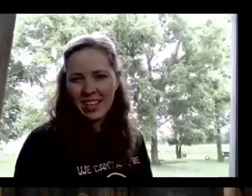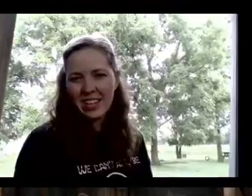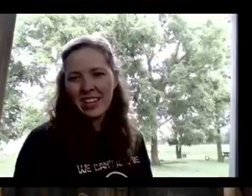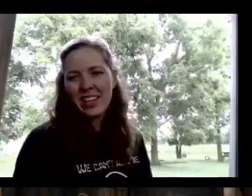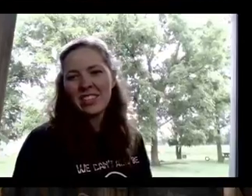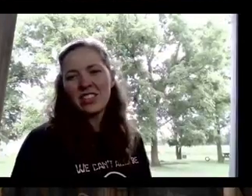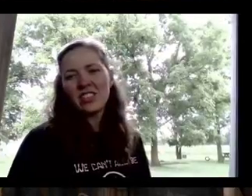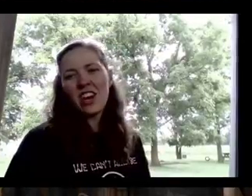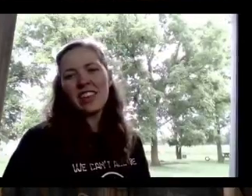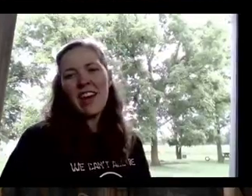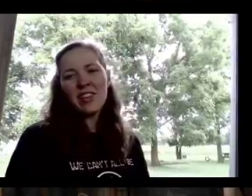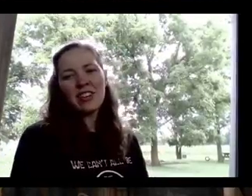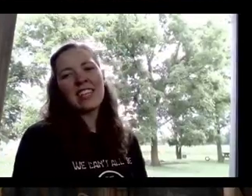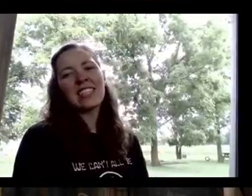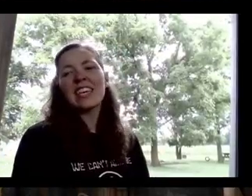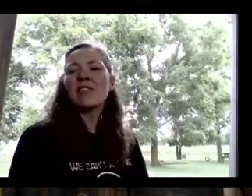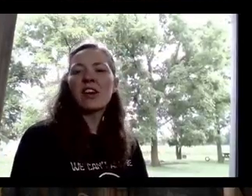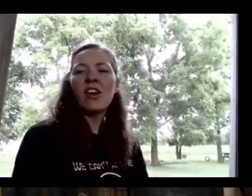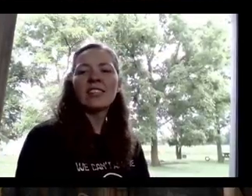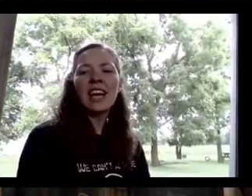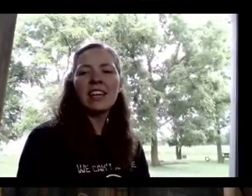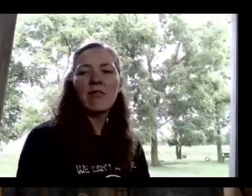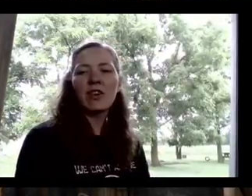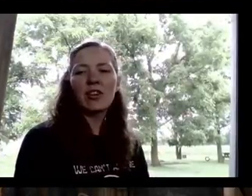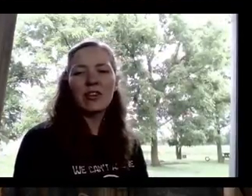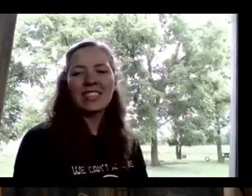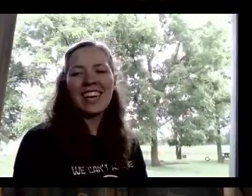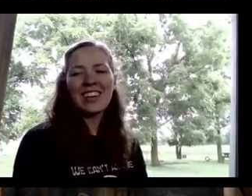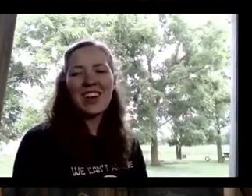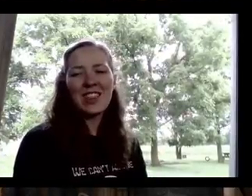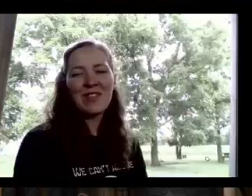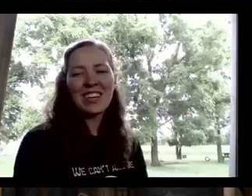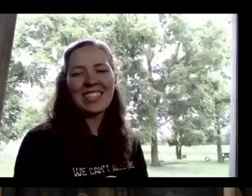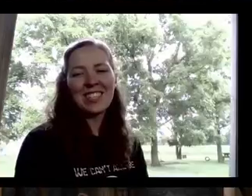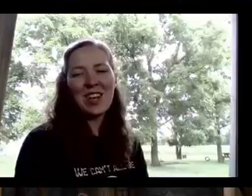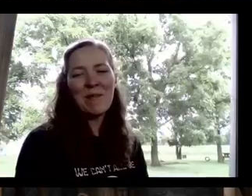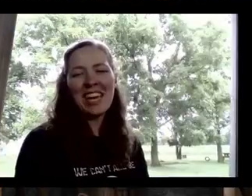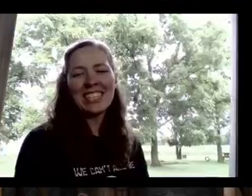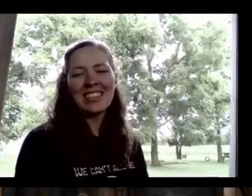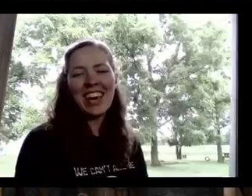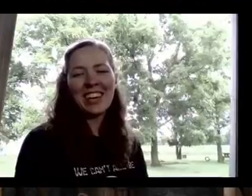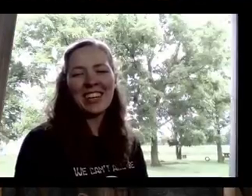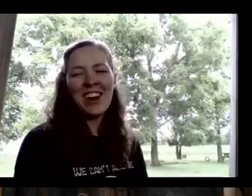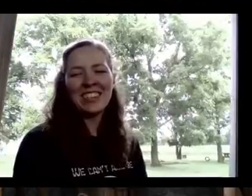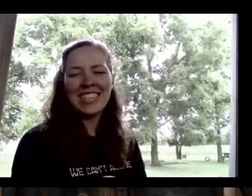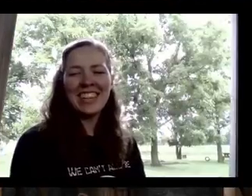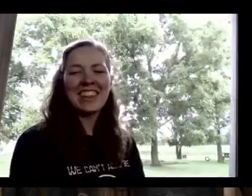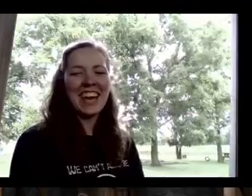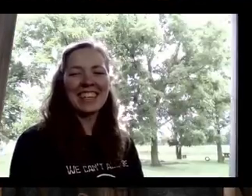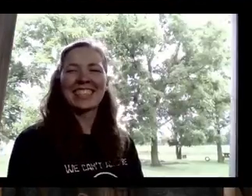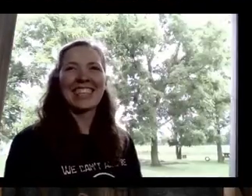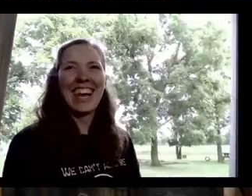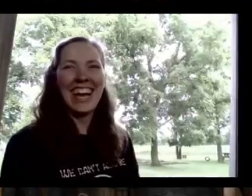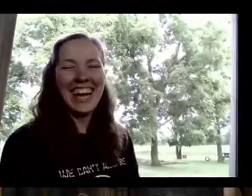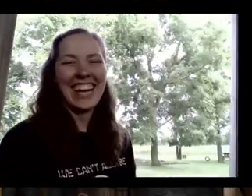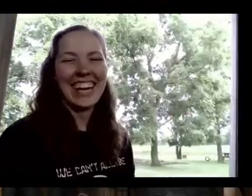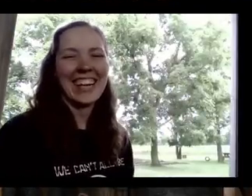Good. John Lavender says, evening all, signed up for your newsletter and got the first installment yesterday. Good content,